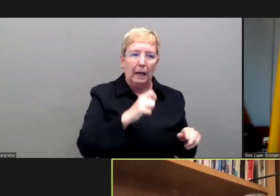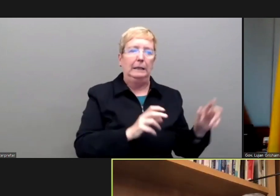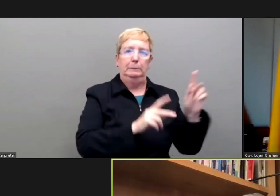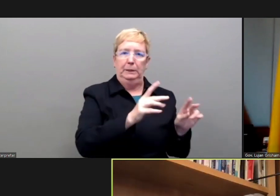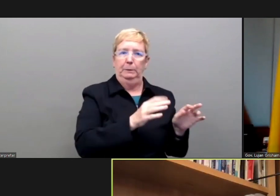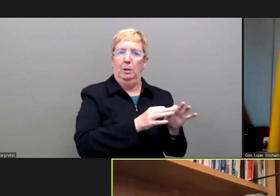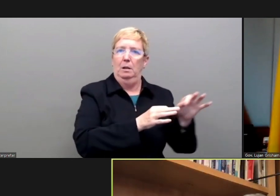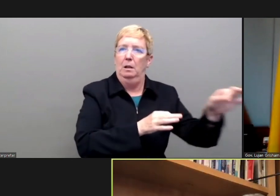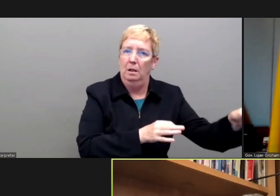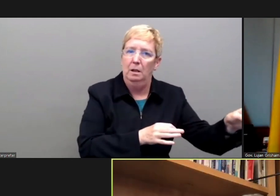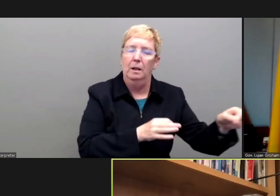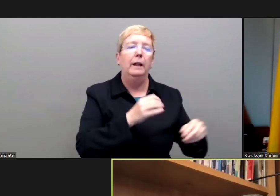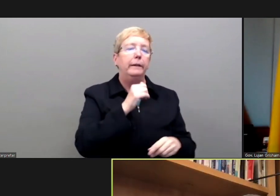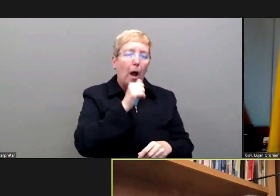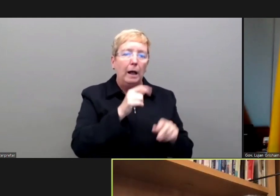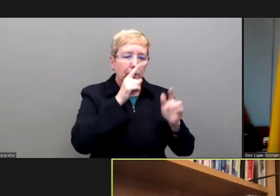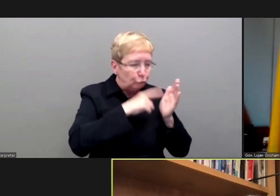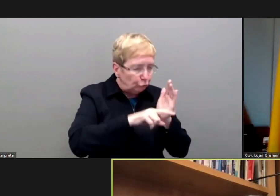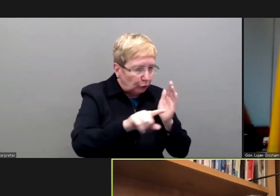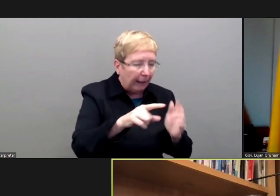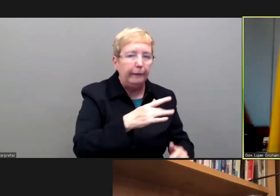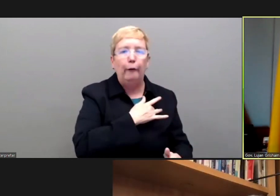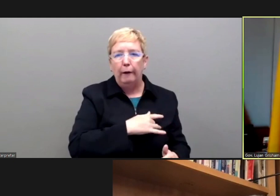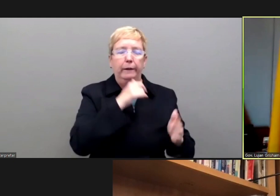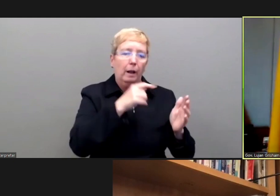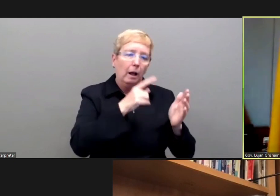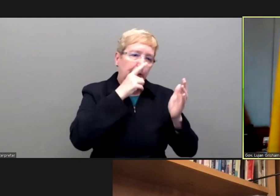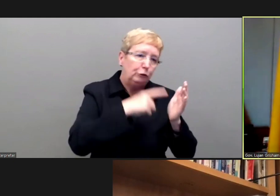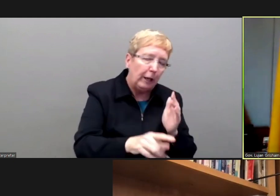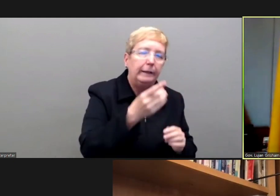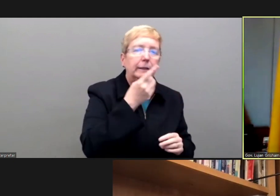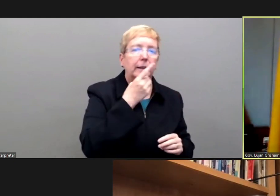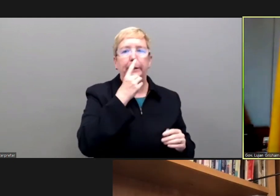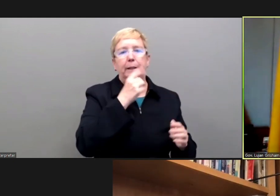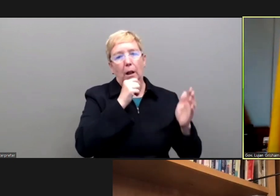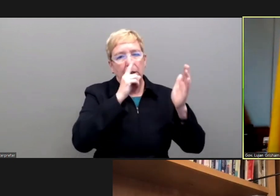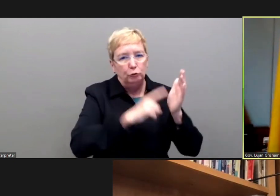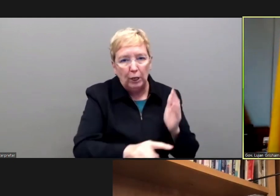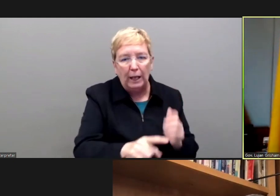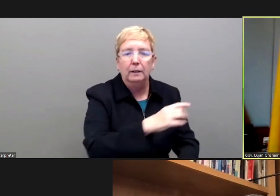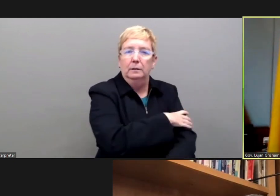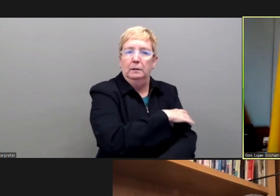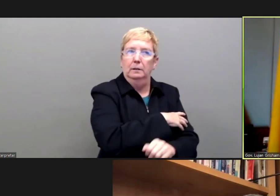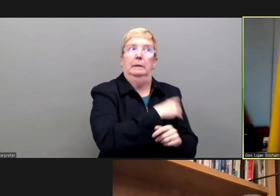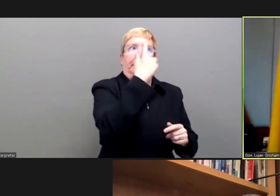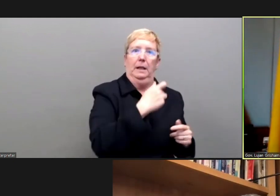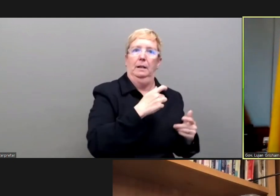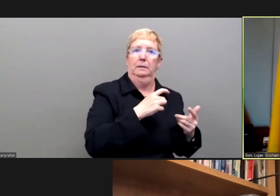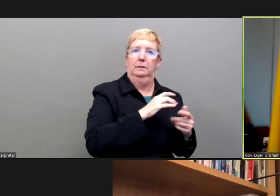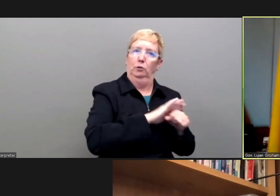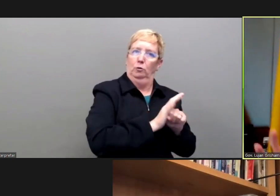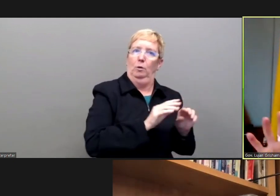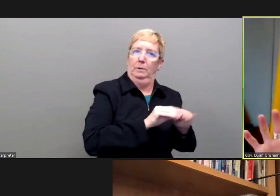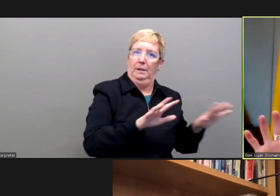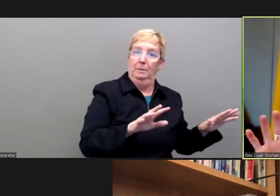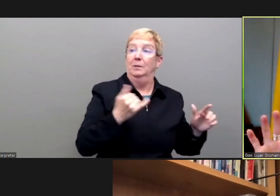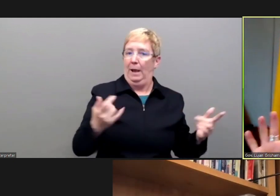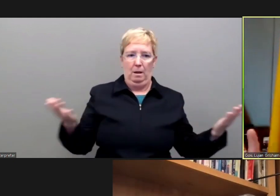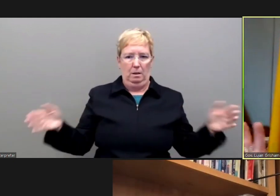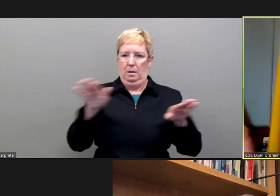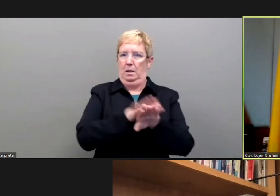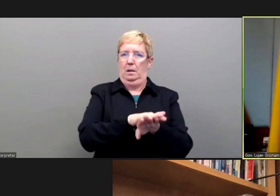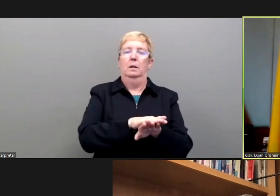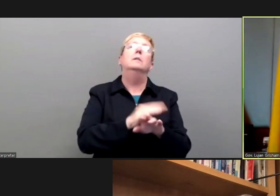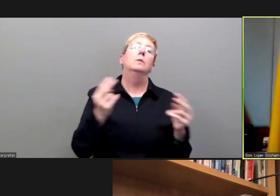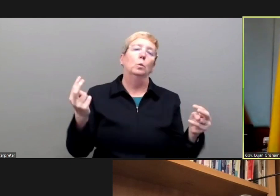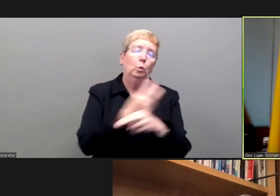delayed care catch up. And I know that I will get other questions in the queue. The other issue that I place in